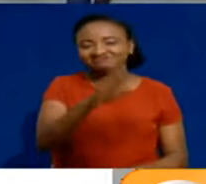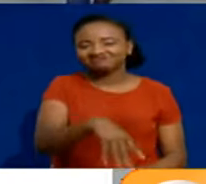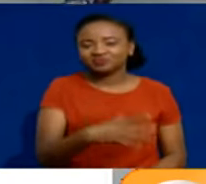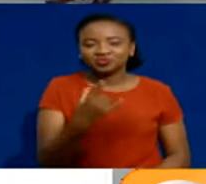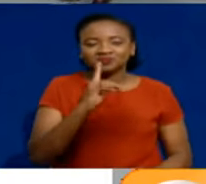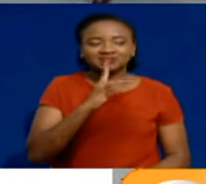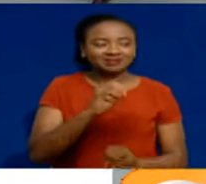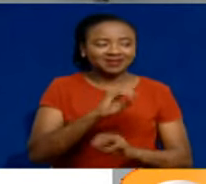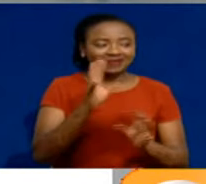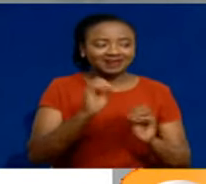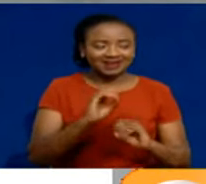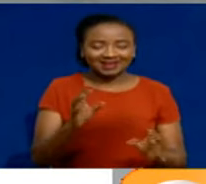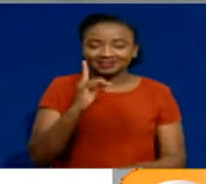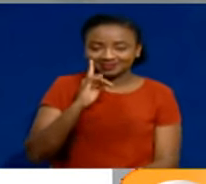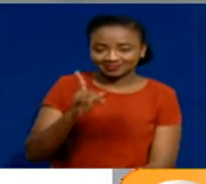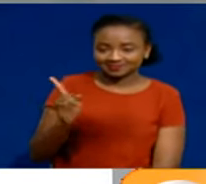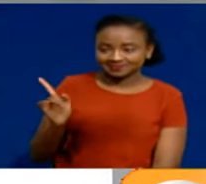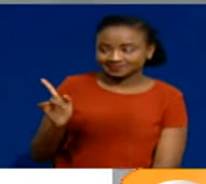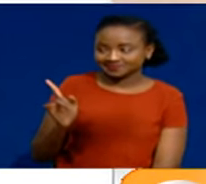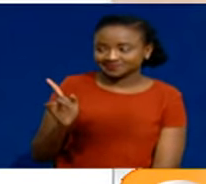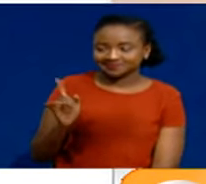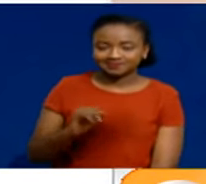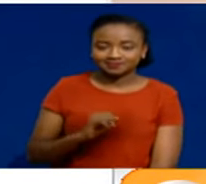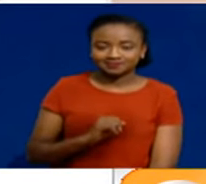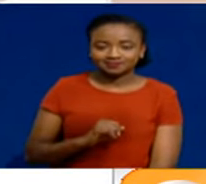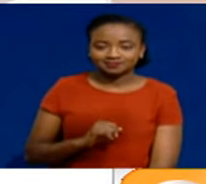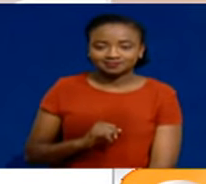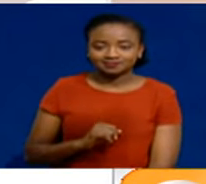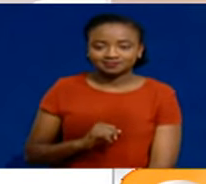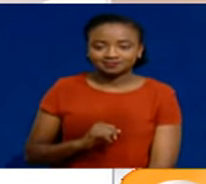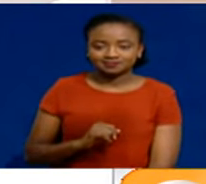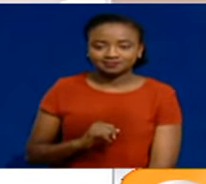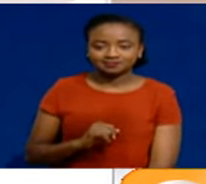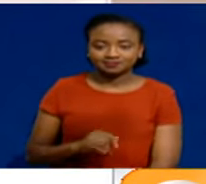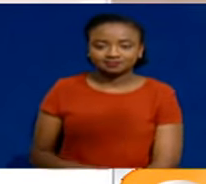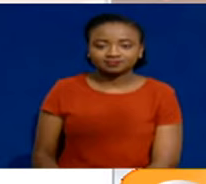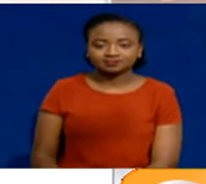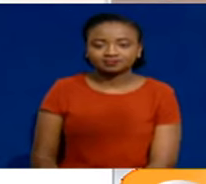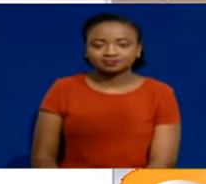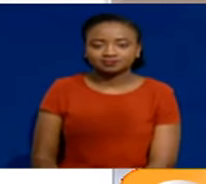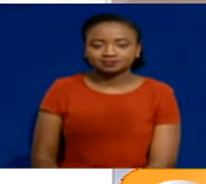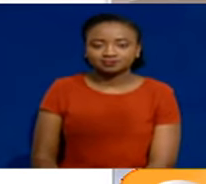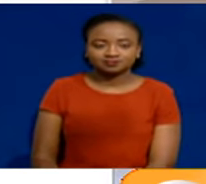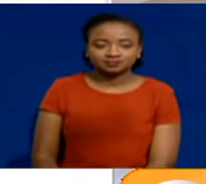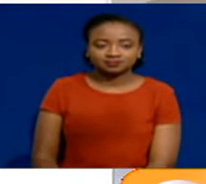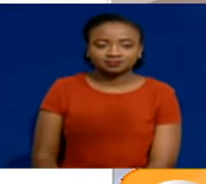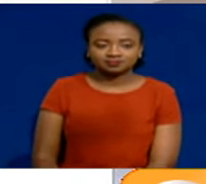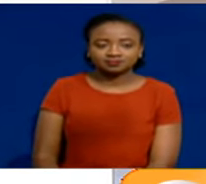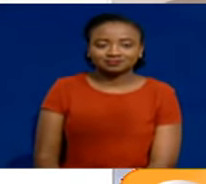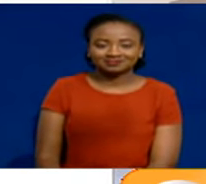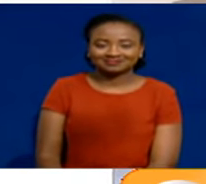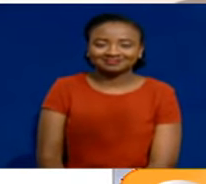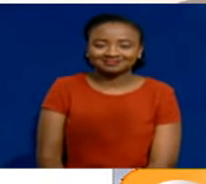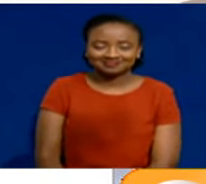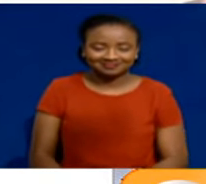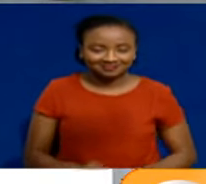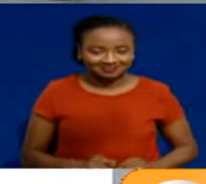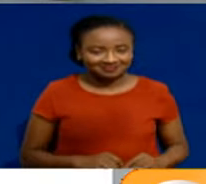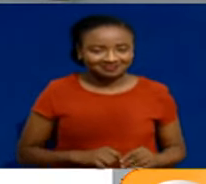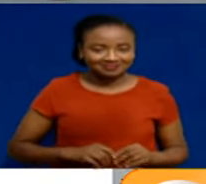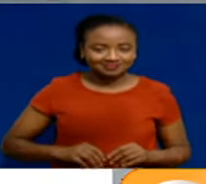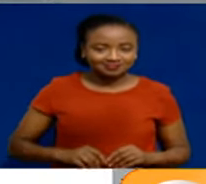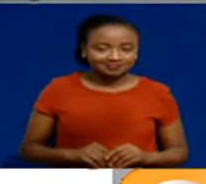Okay, Toby Courier is asking, what is Atwoli, what's Atwoli's opinion on Dr. Mukisa Kitui's presidential